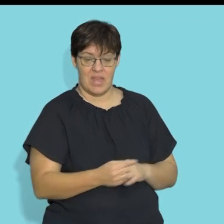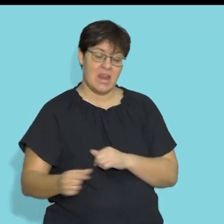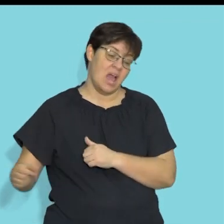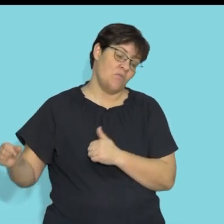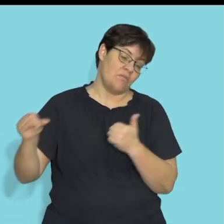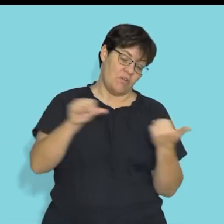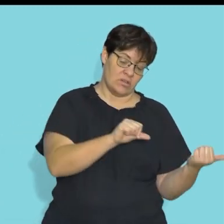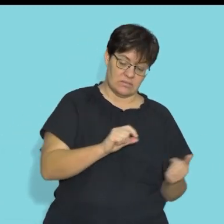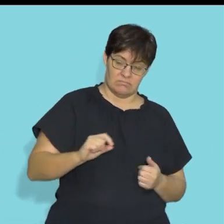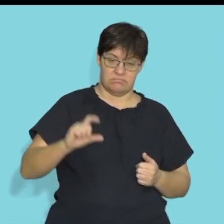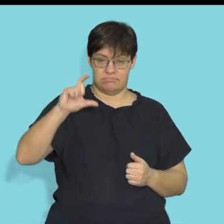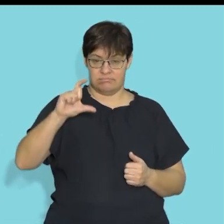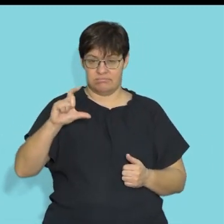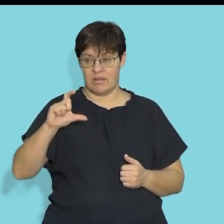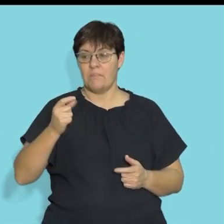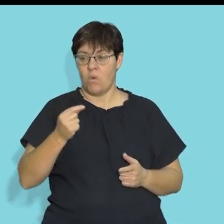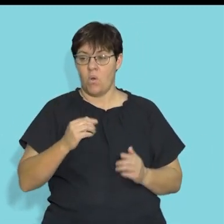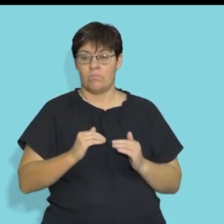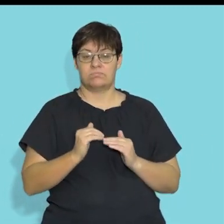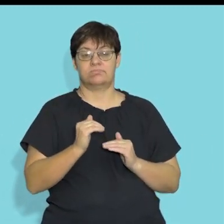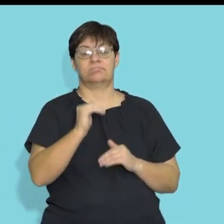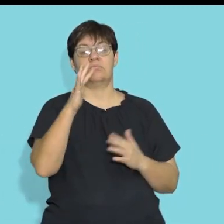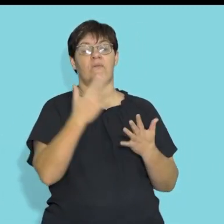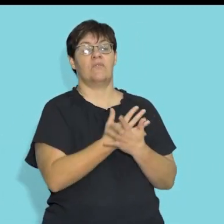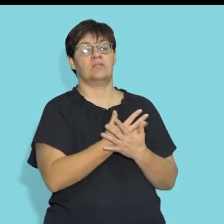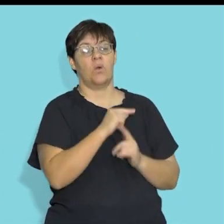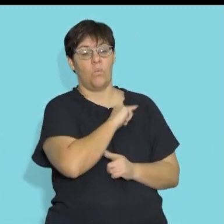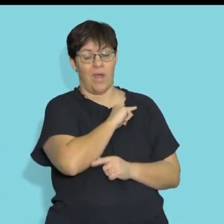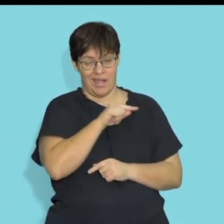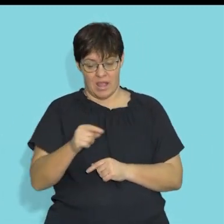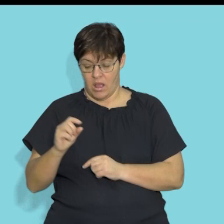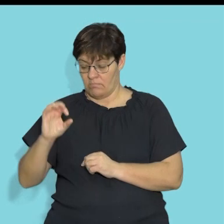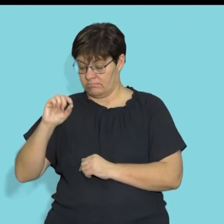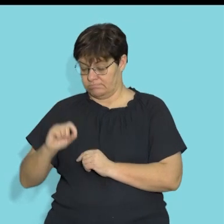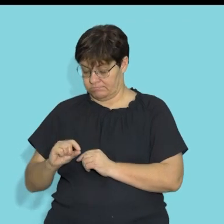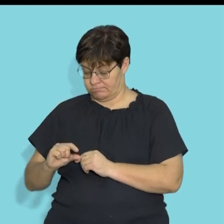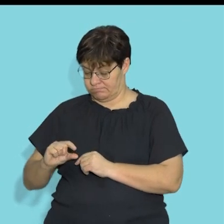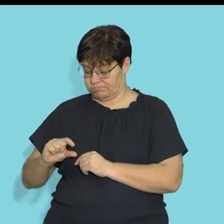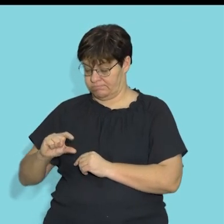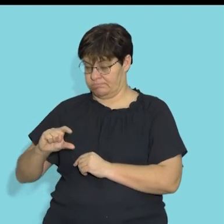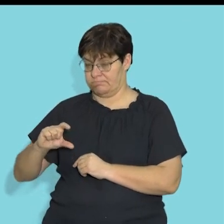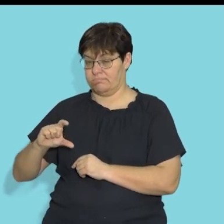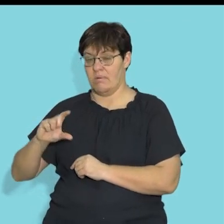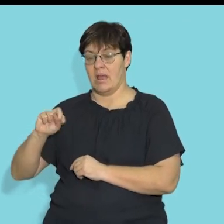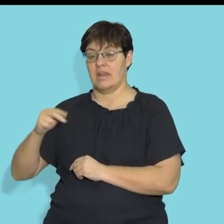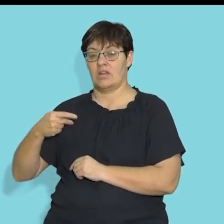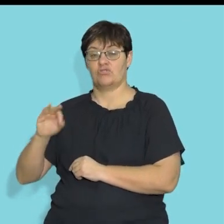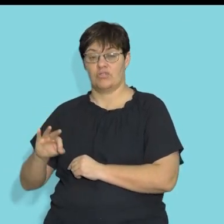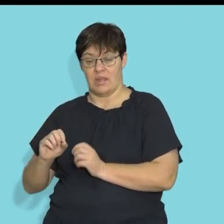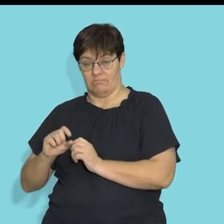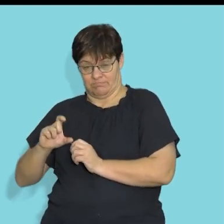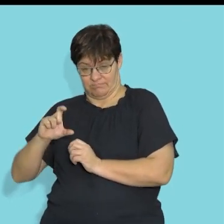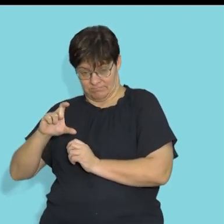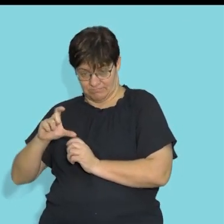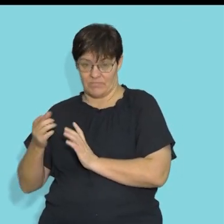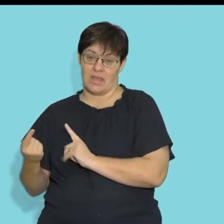reaction increases slowly because of the increase of my ammonia